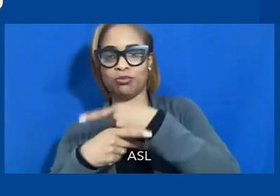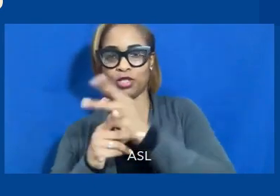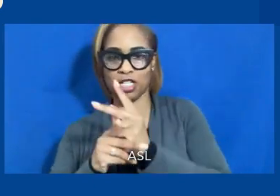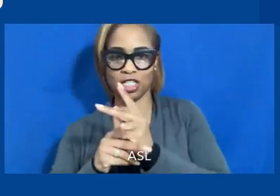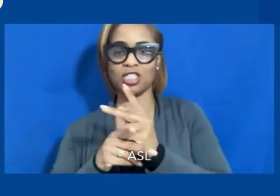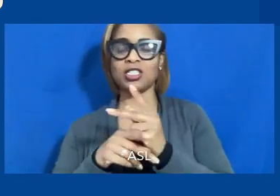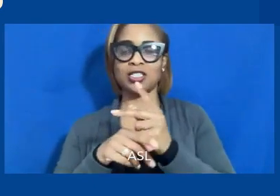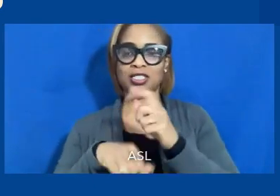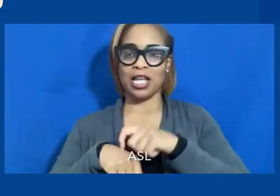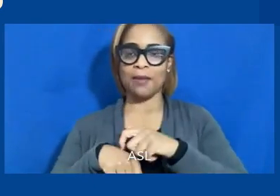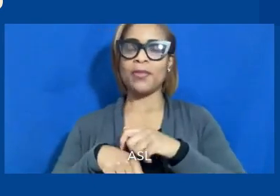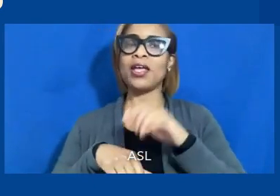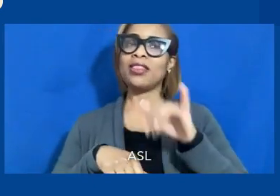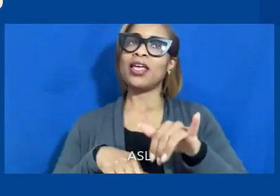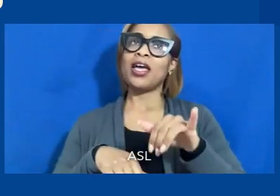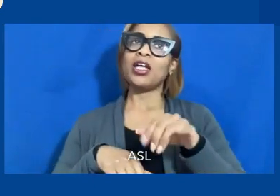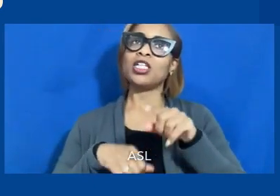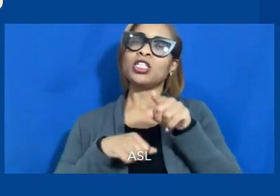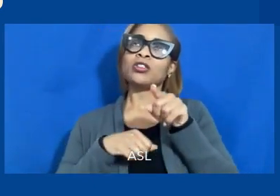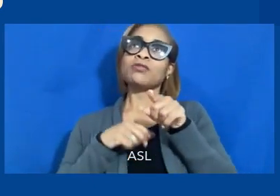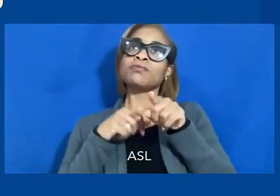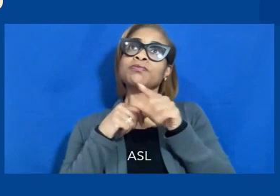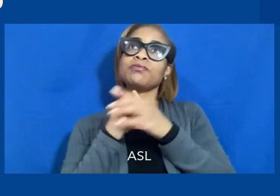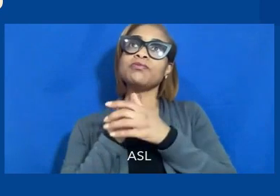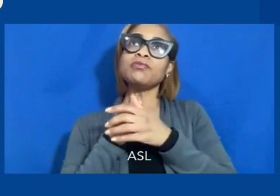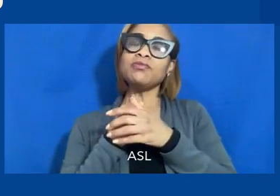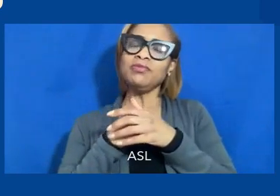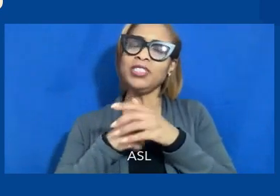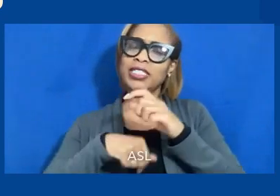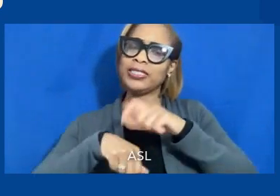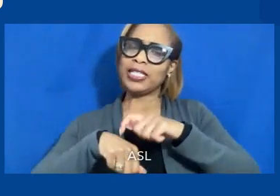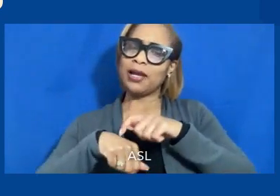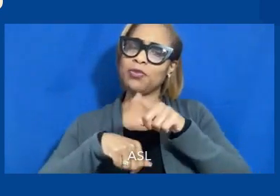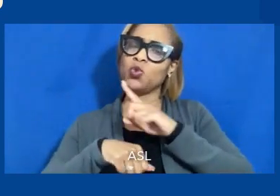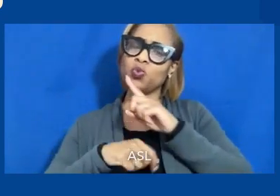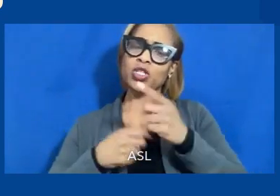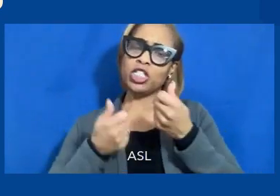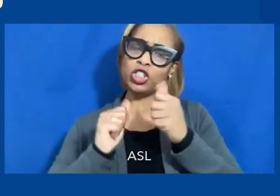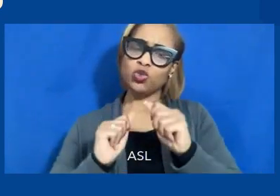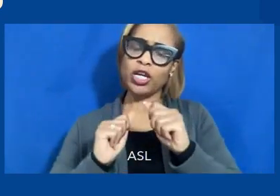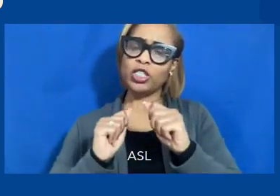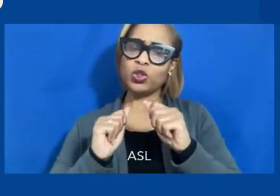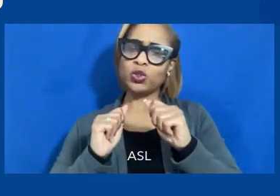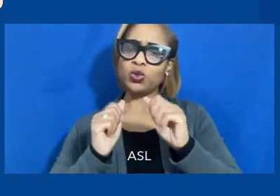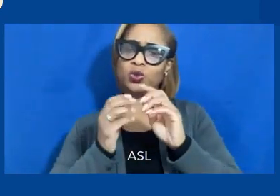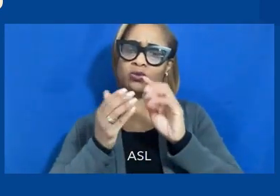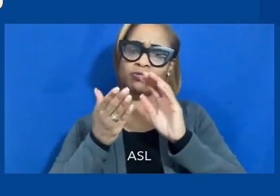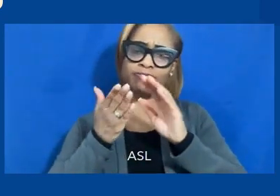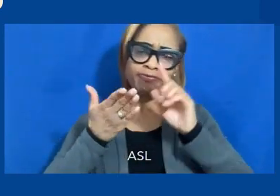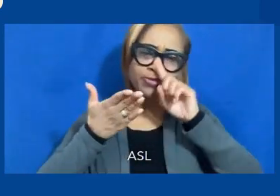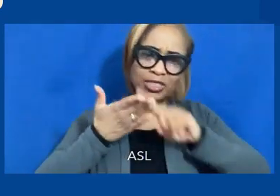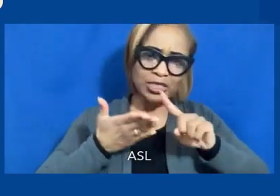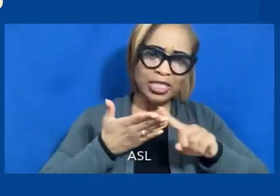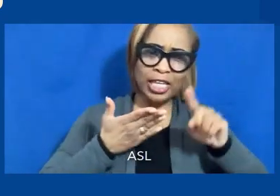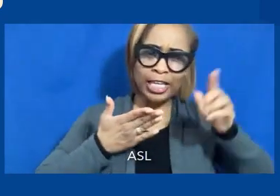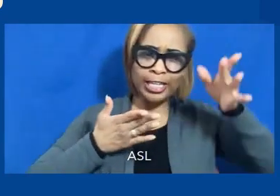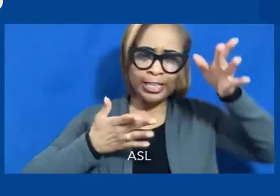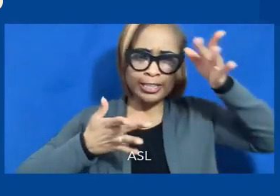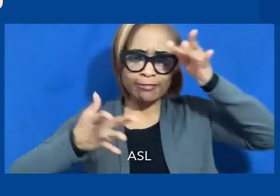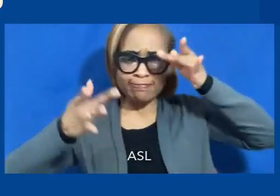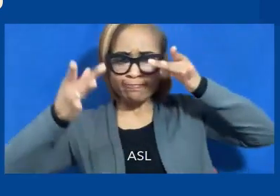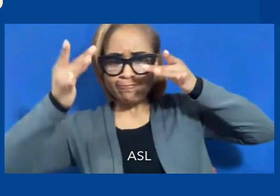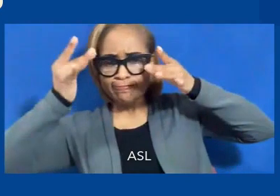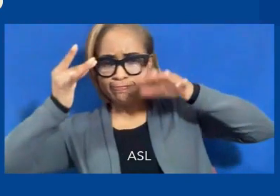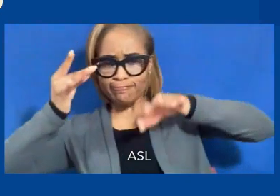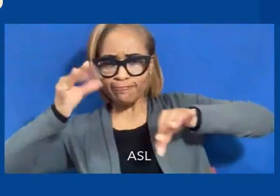as a cinematographer, you're really, really trying to be an investigator and you're trying to suck in all clues you